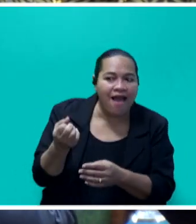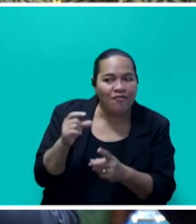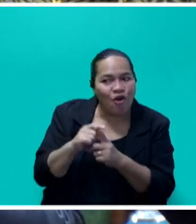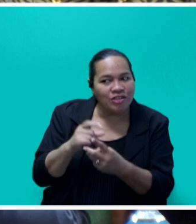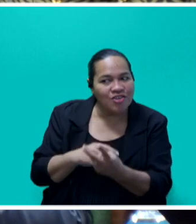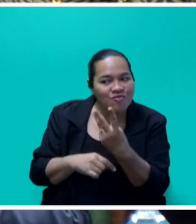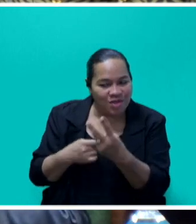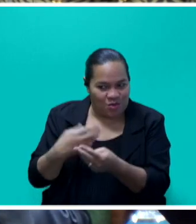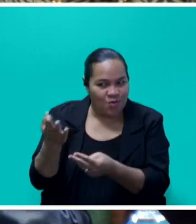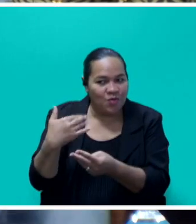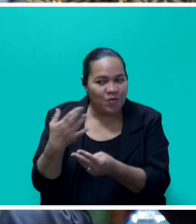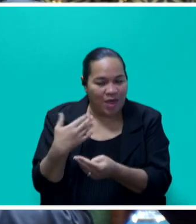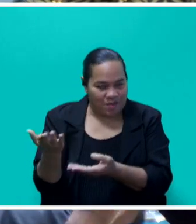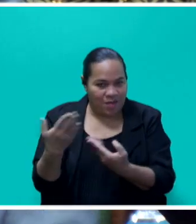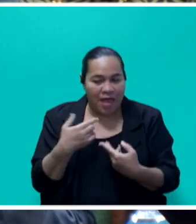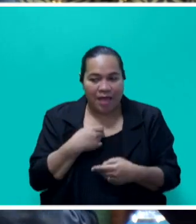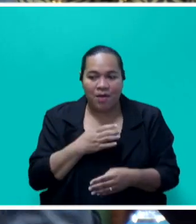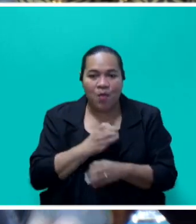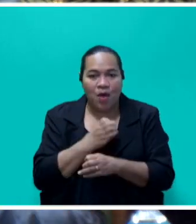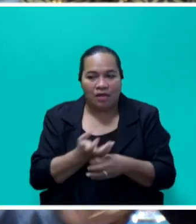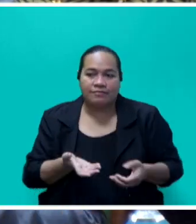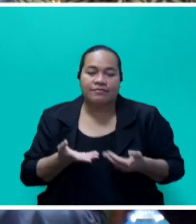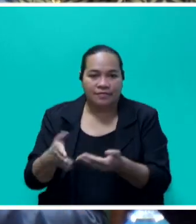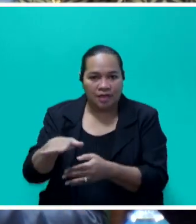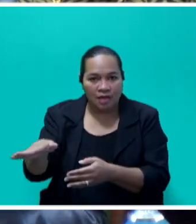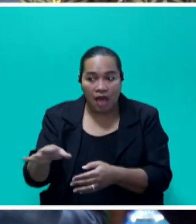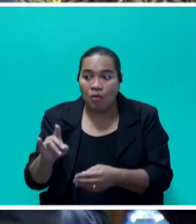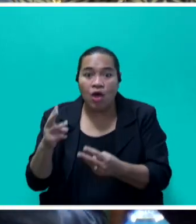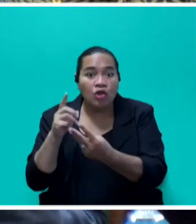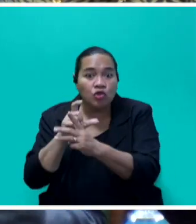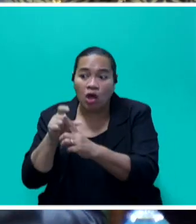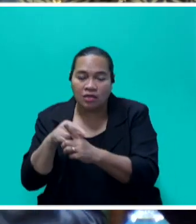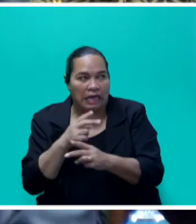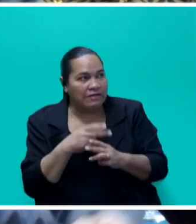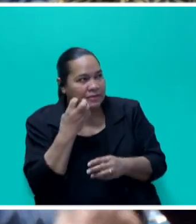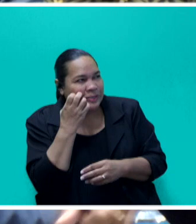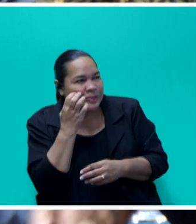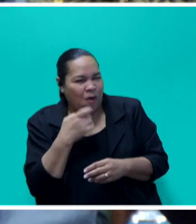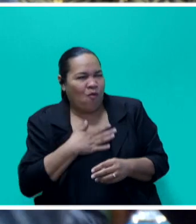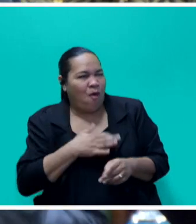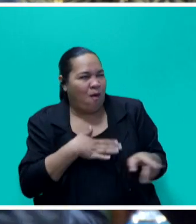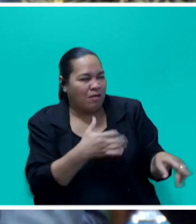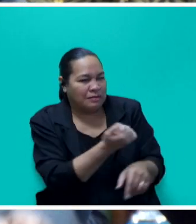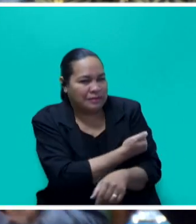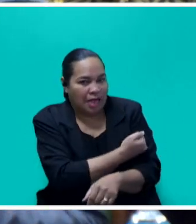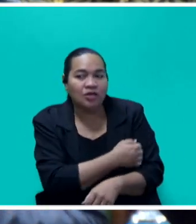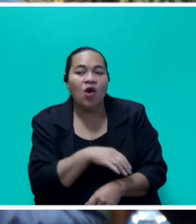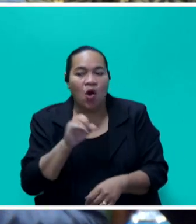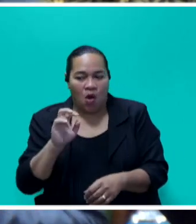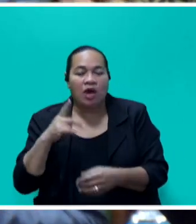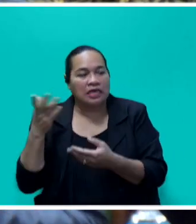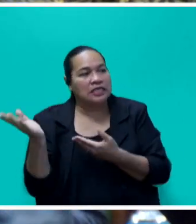employment for them. And these $3 will be arranged